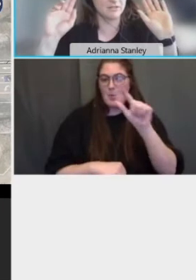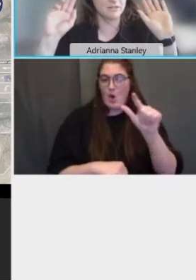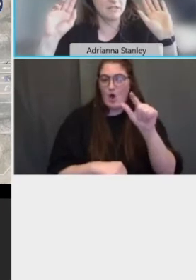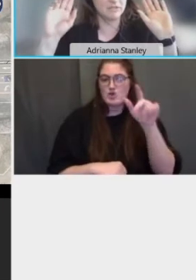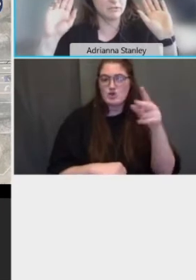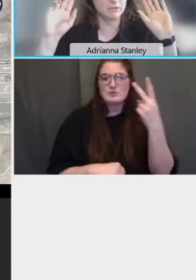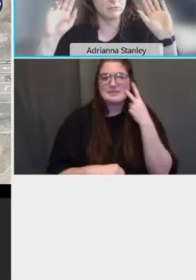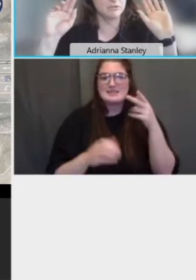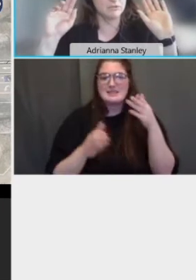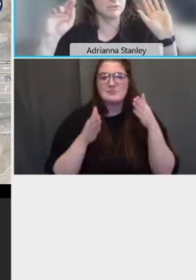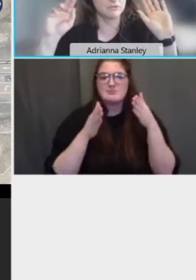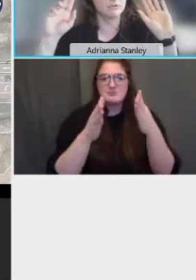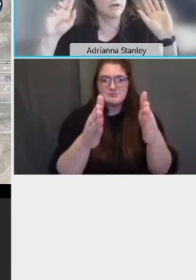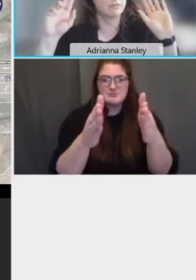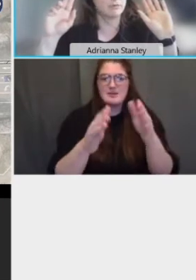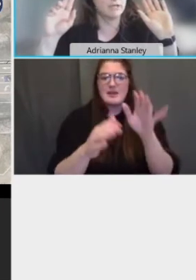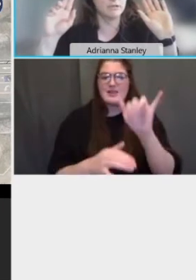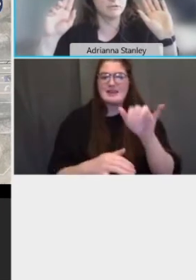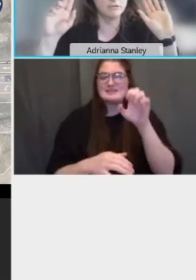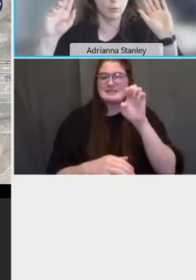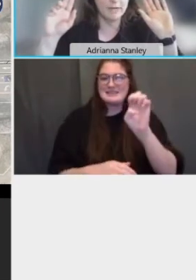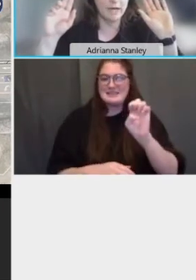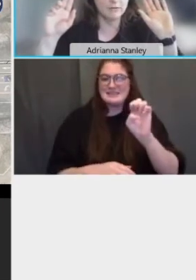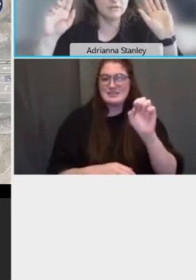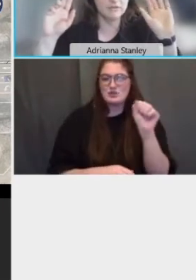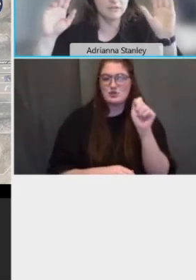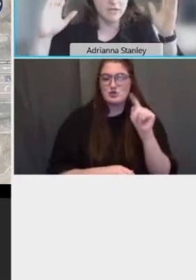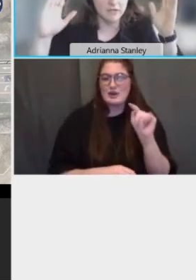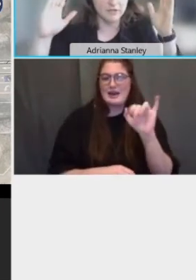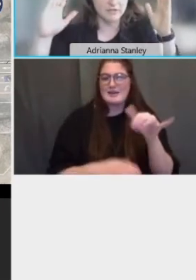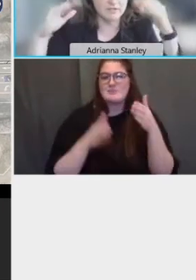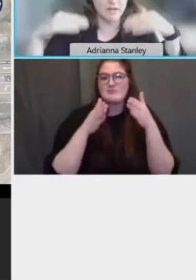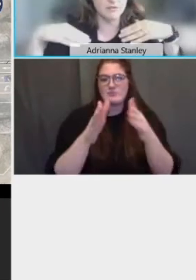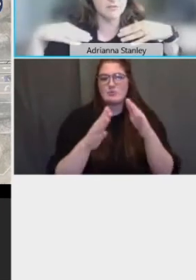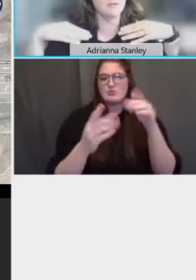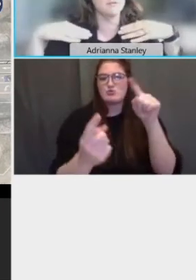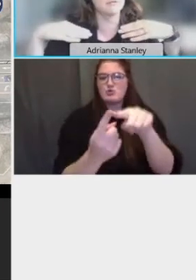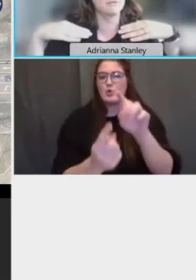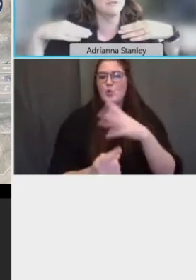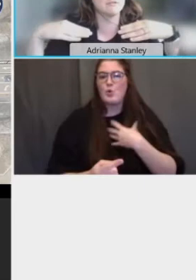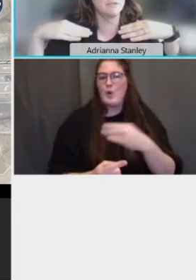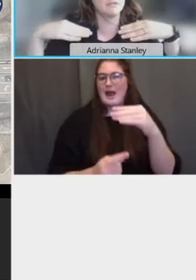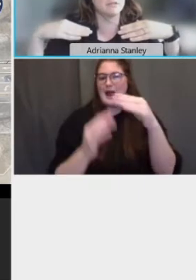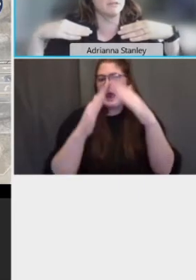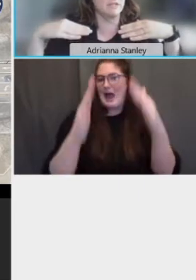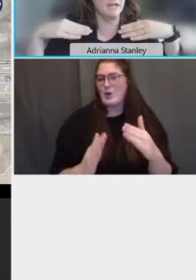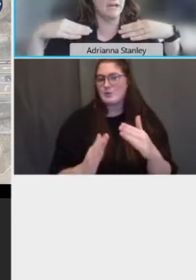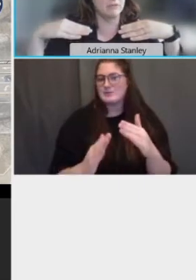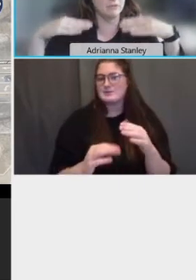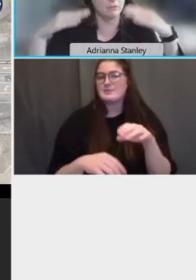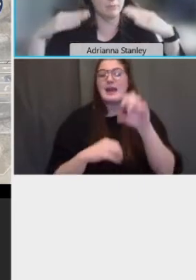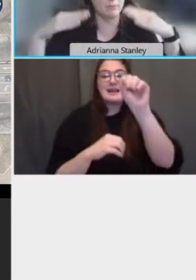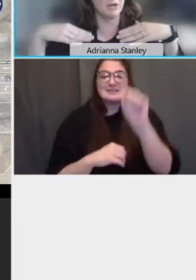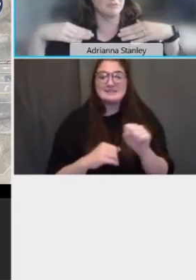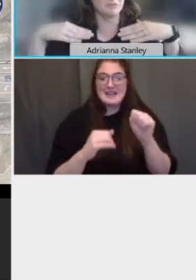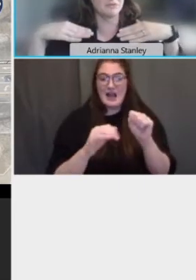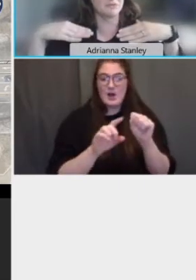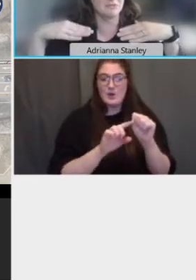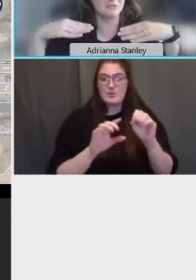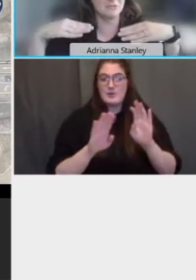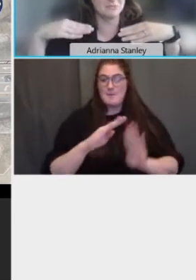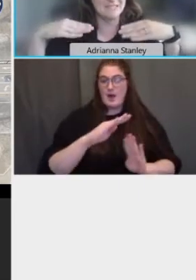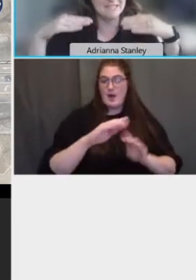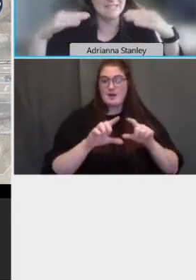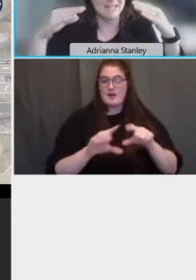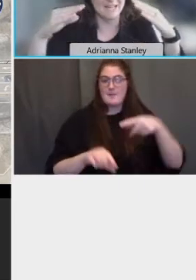that's there is E Street, which is also the driveway into the White House. The south side of your screen is Pennsylvania Avenue, or the bottom of your